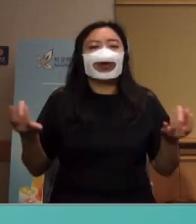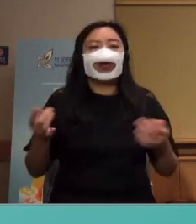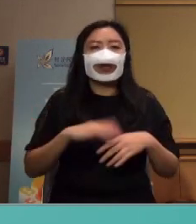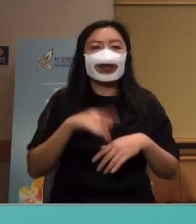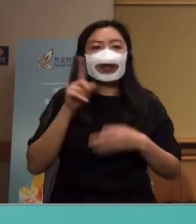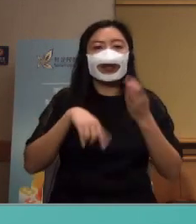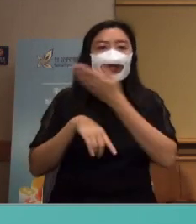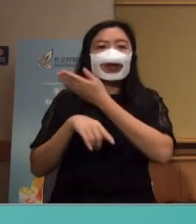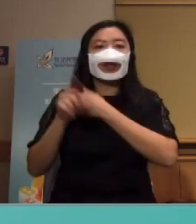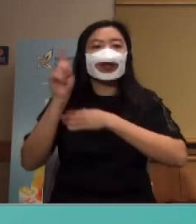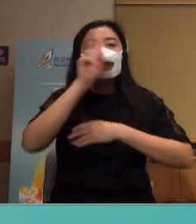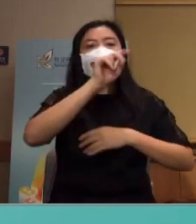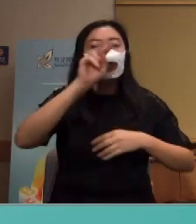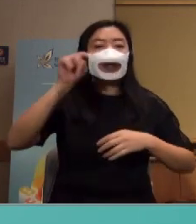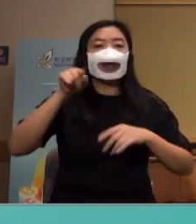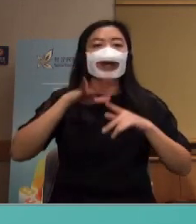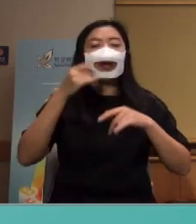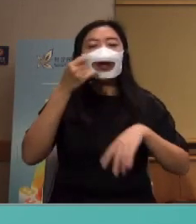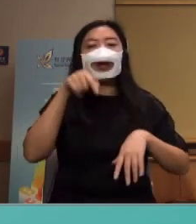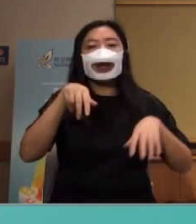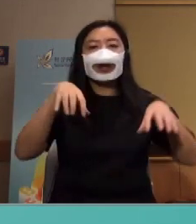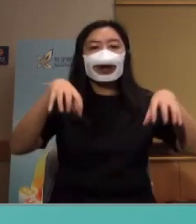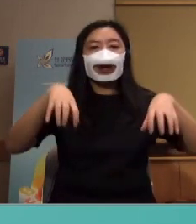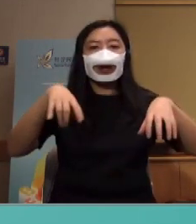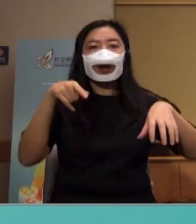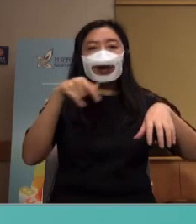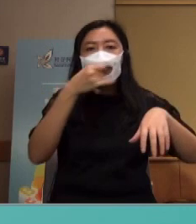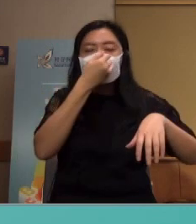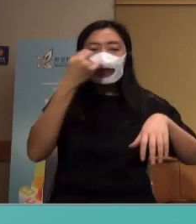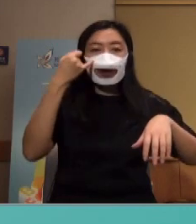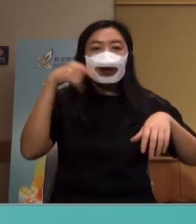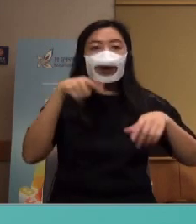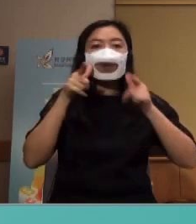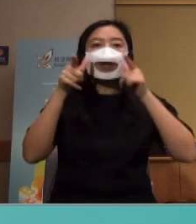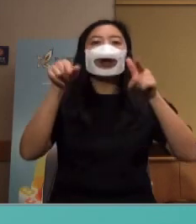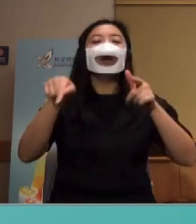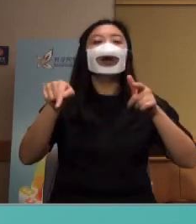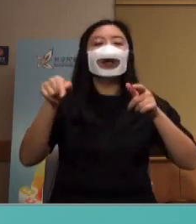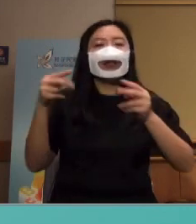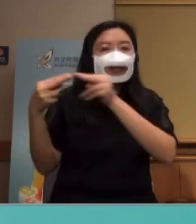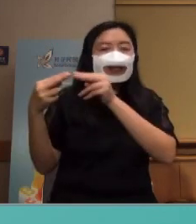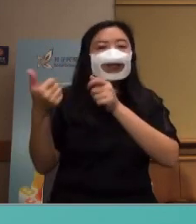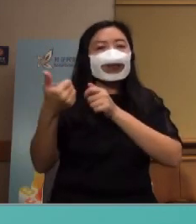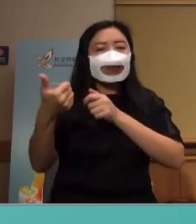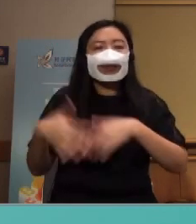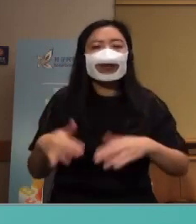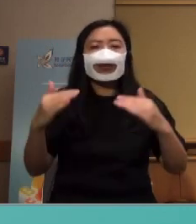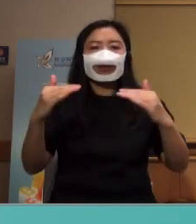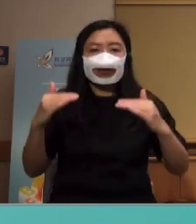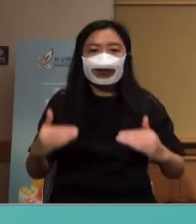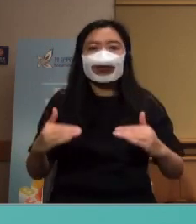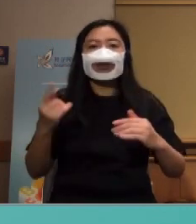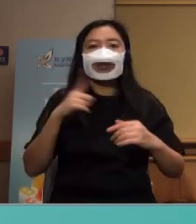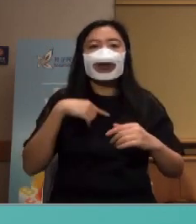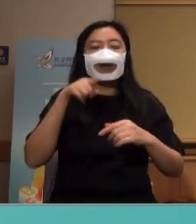dog, very famous guide dog in Hong Kong. And also, you can have dinner in the dark. Ankia, we